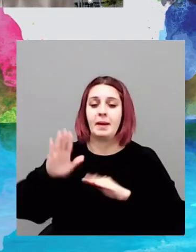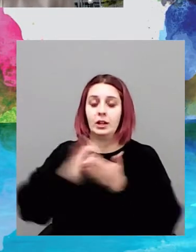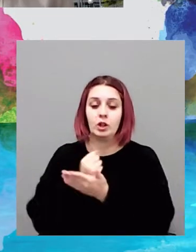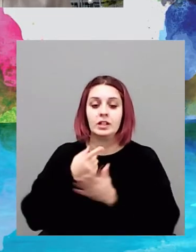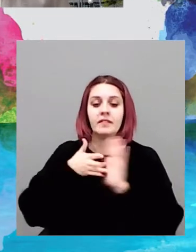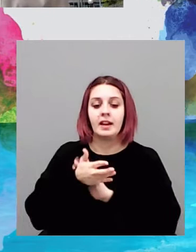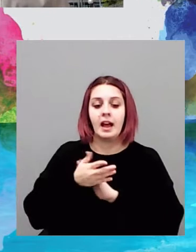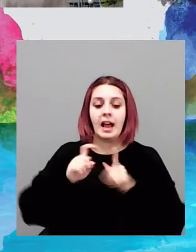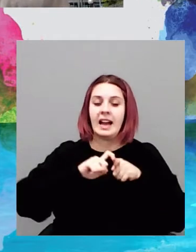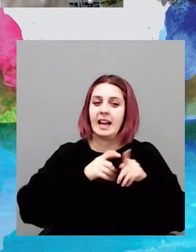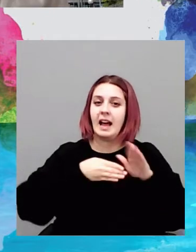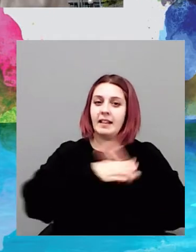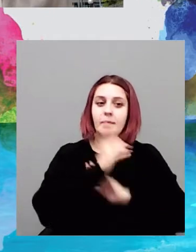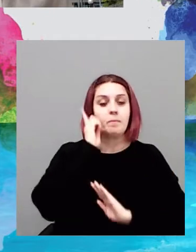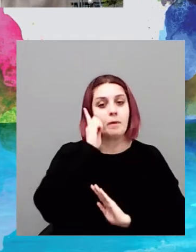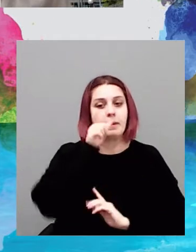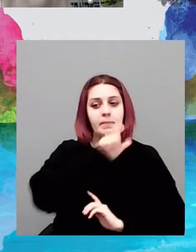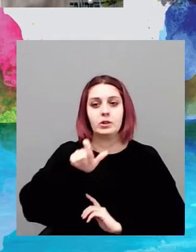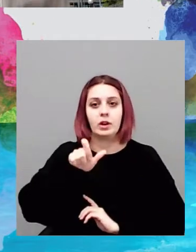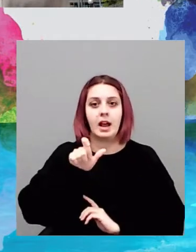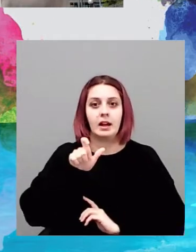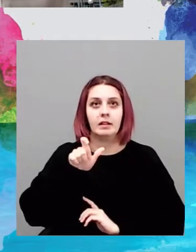mobility and accessibility for all.